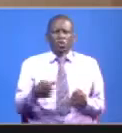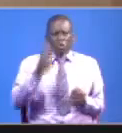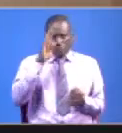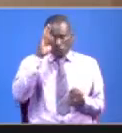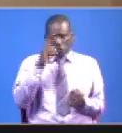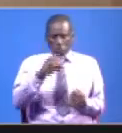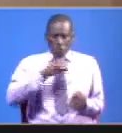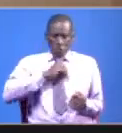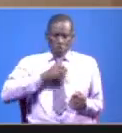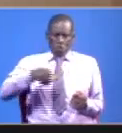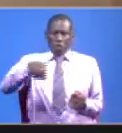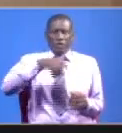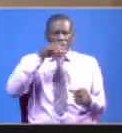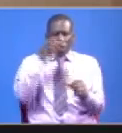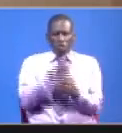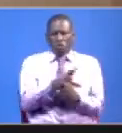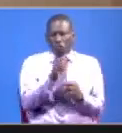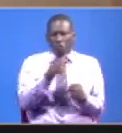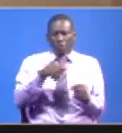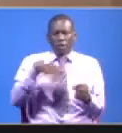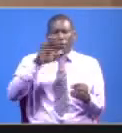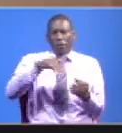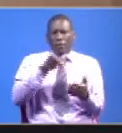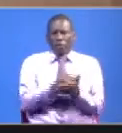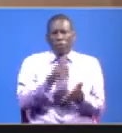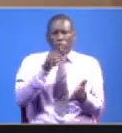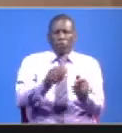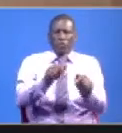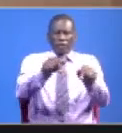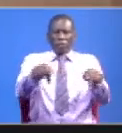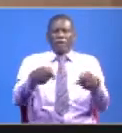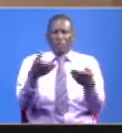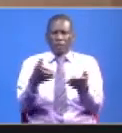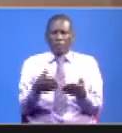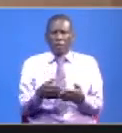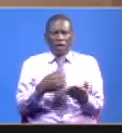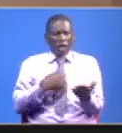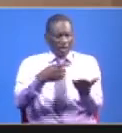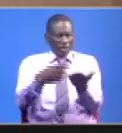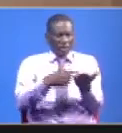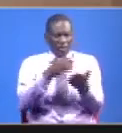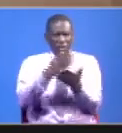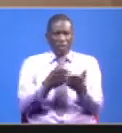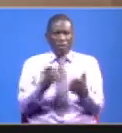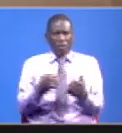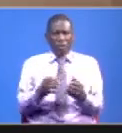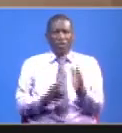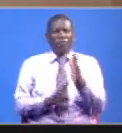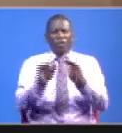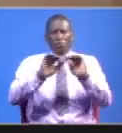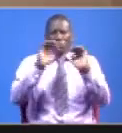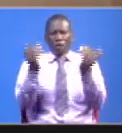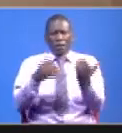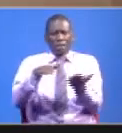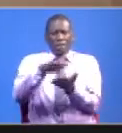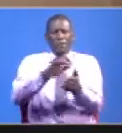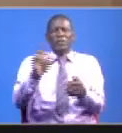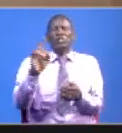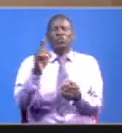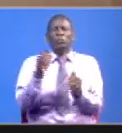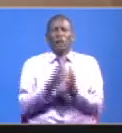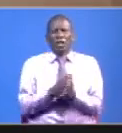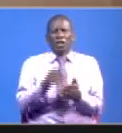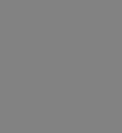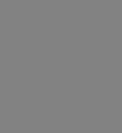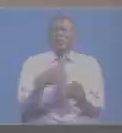reasonable. You owe us far much more than that, what you're asking for. So I did have a chat with someone from the developing world who's based in Nairobi,